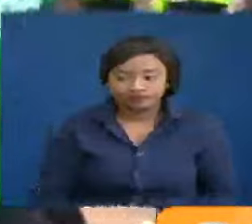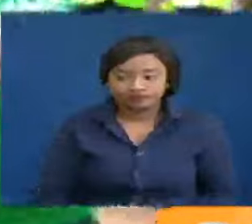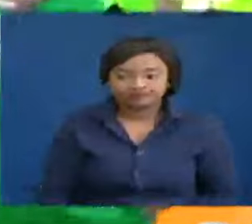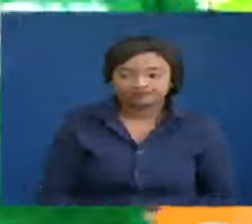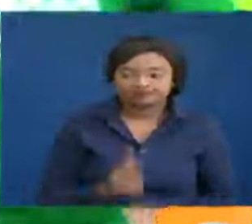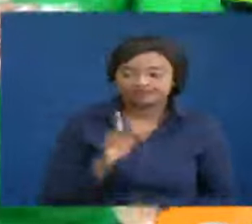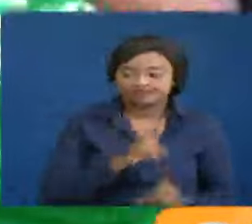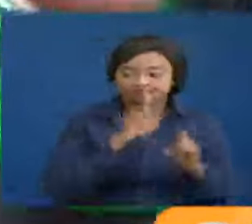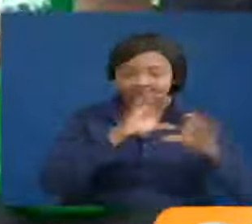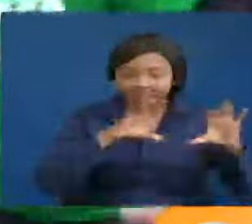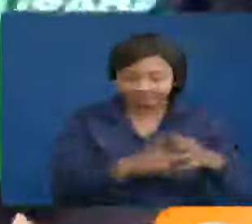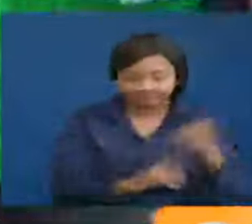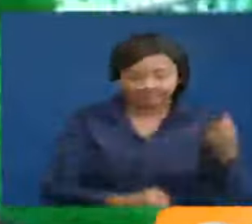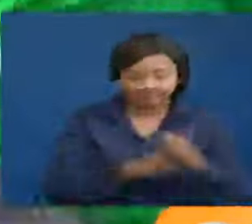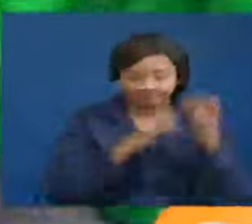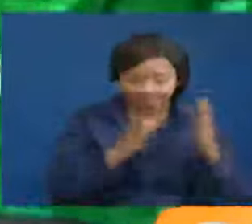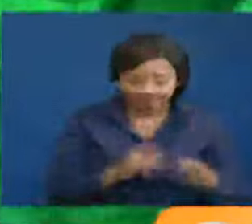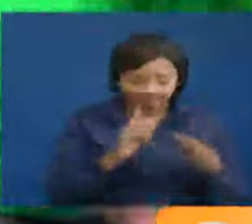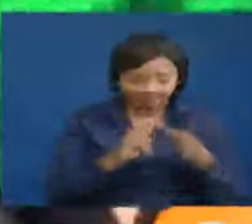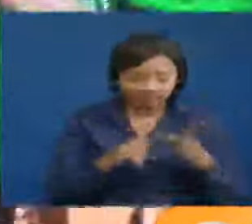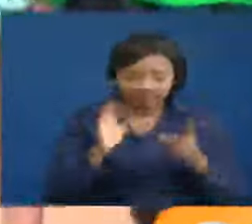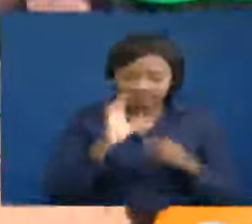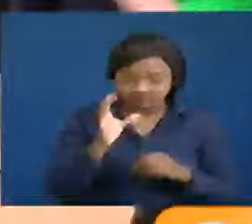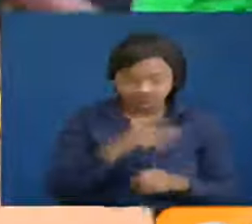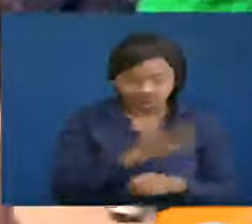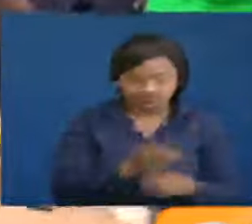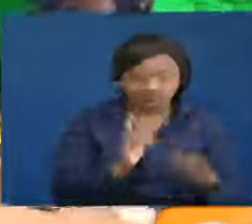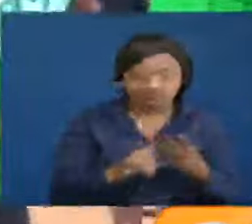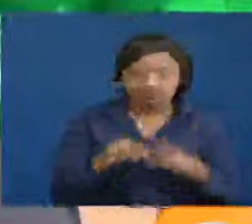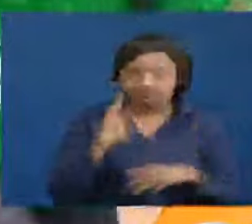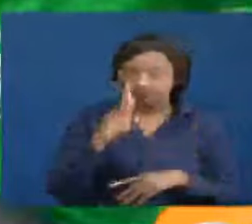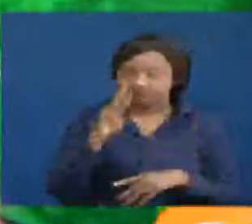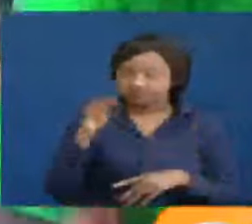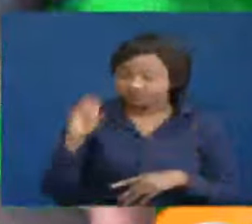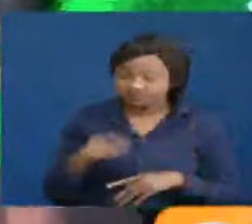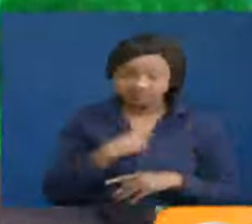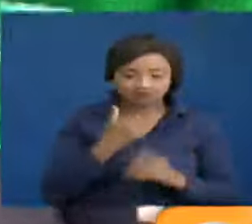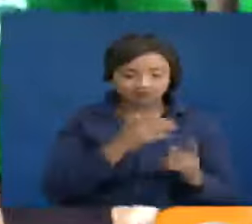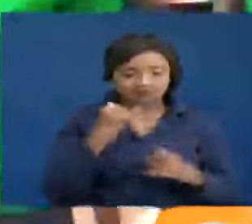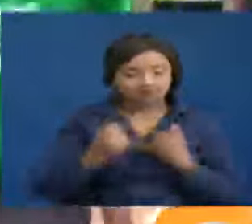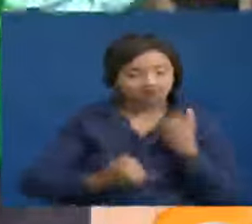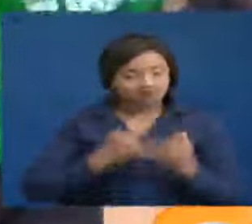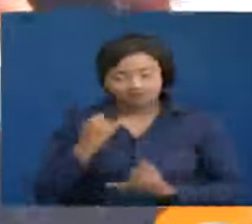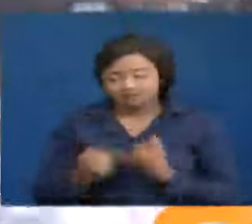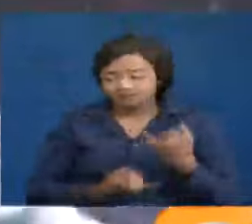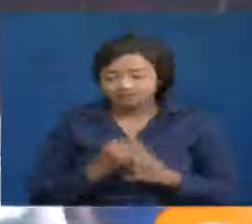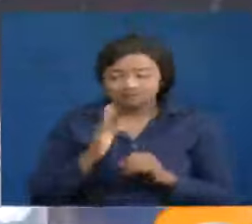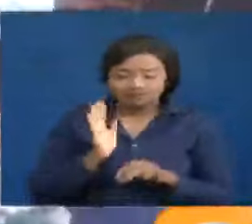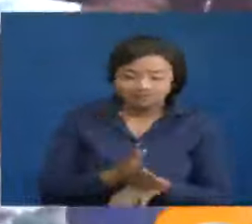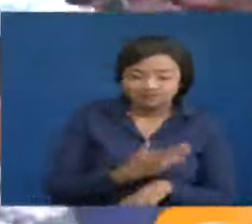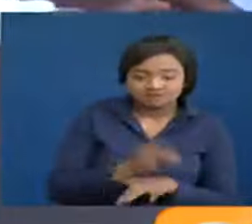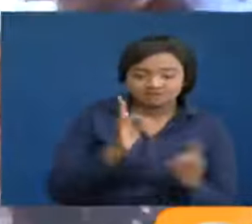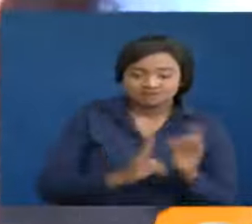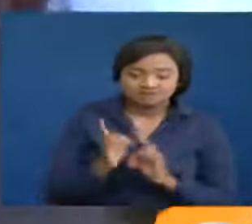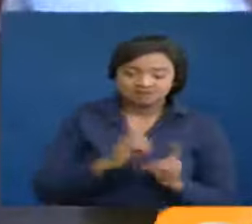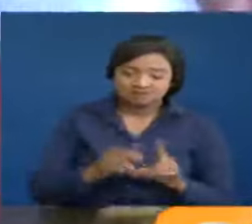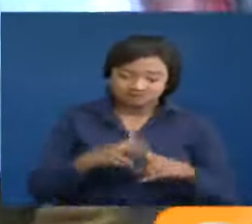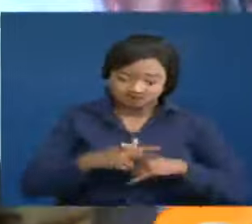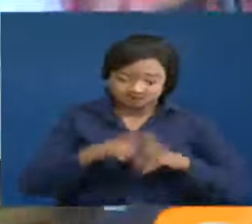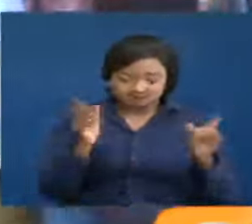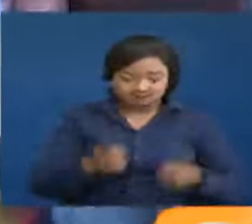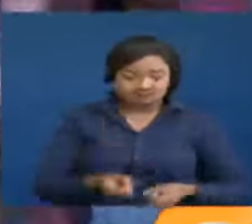Safaricom customers and Royal Media fans were treated to song, dance and various giveaways to officially kick off the Mount Kenya